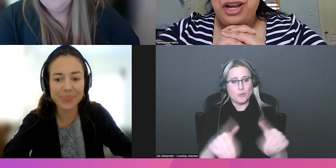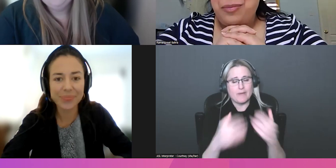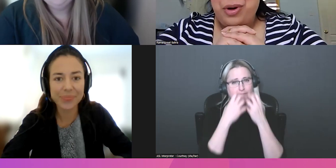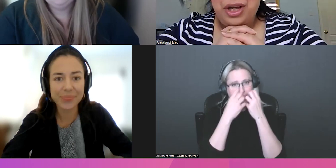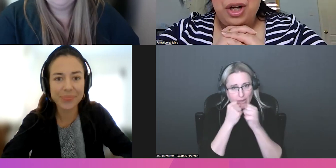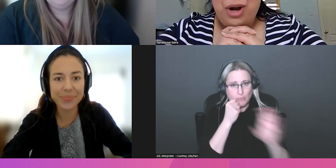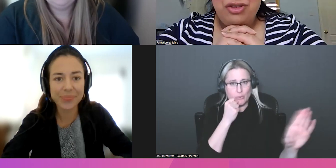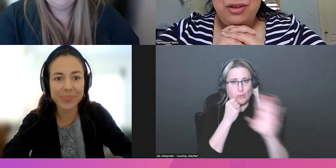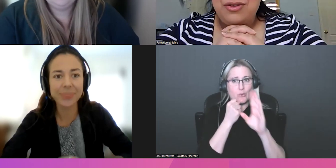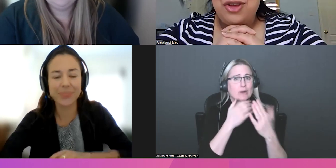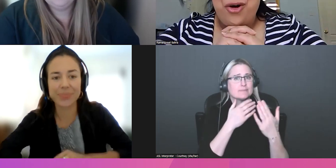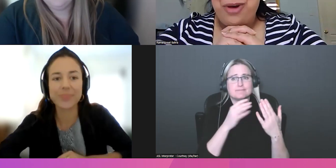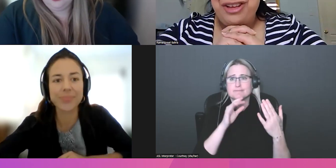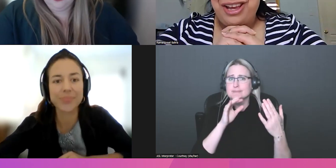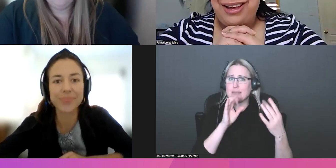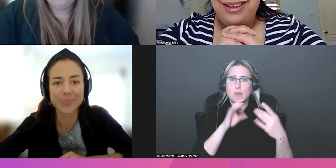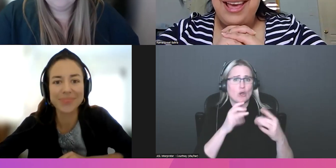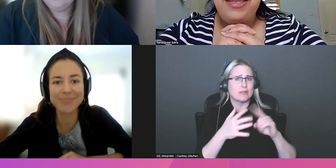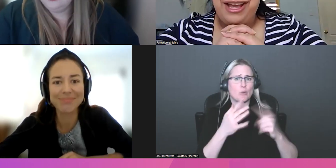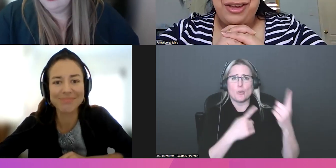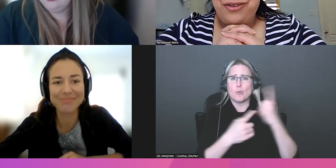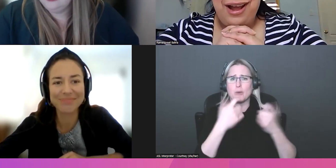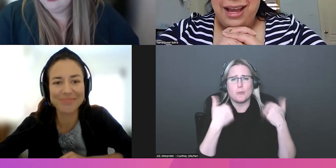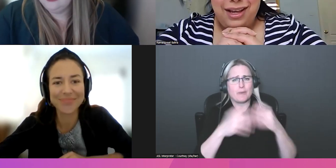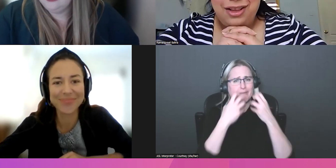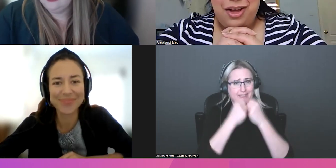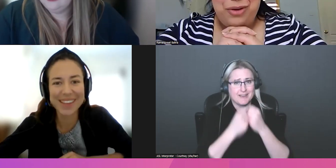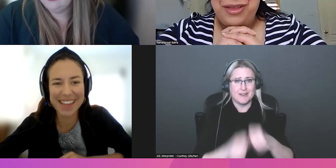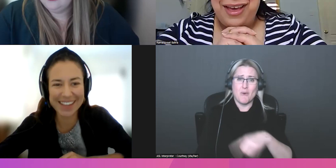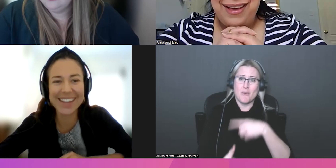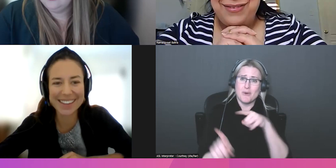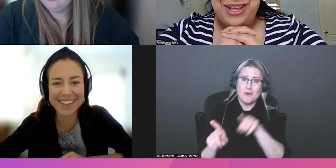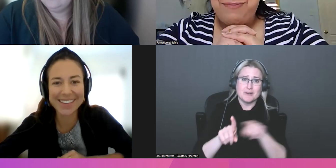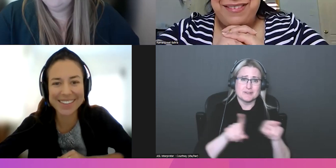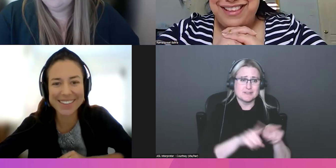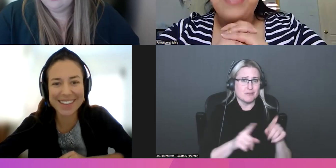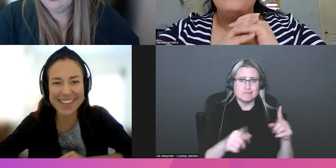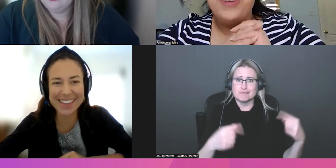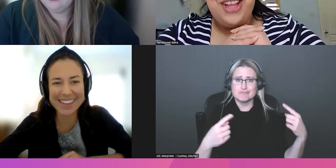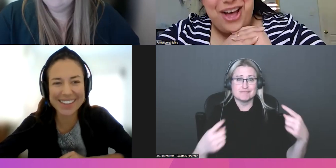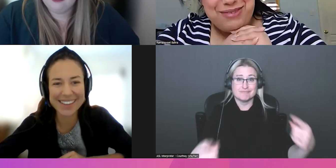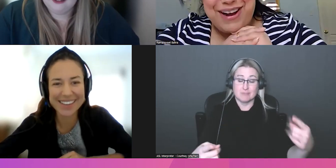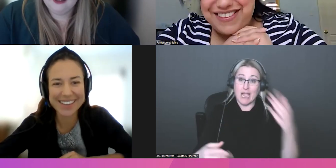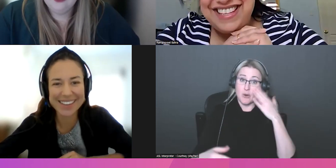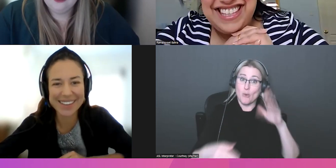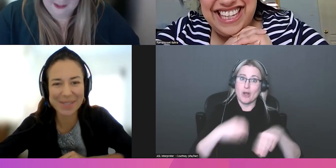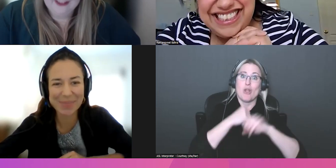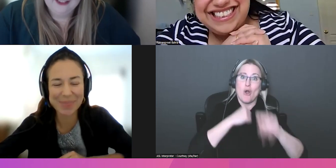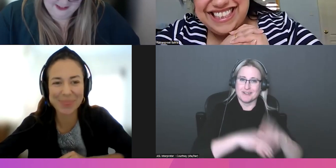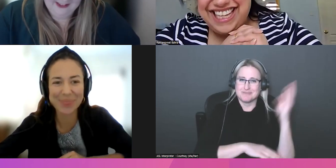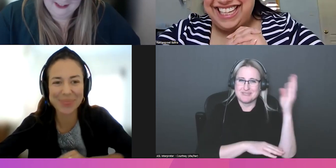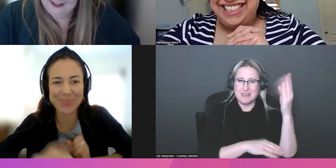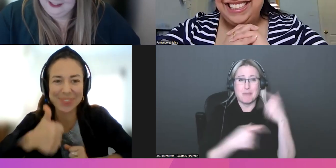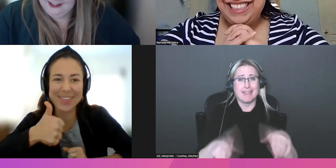your input, your questions so much, and thank you for hanging along with us for this very long